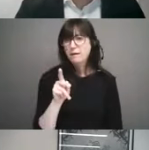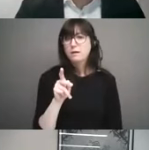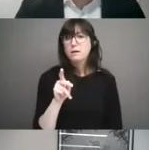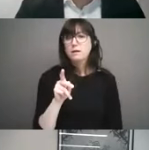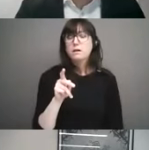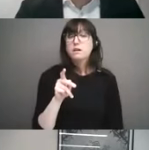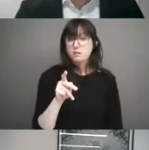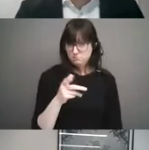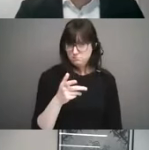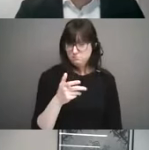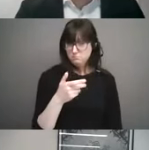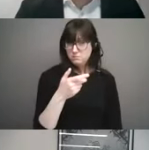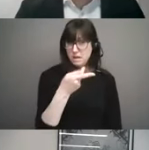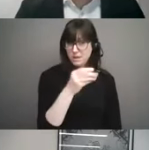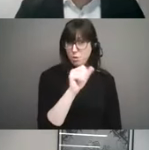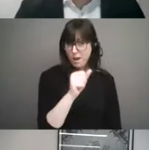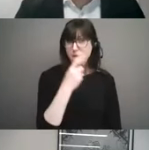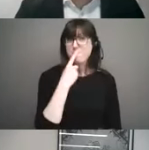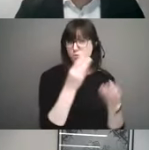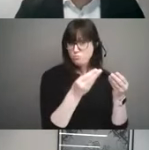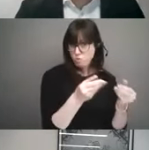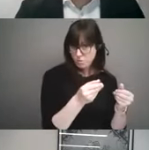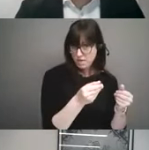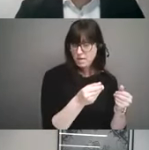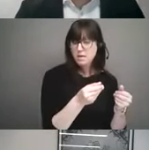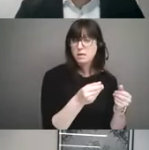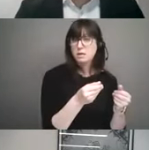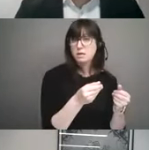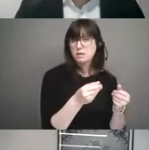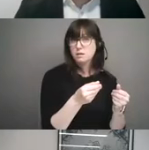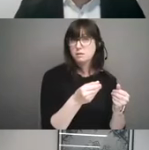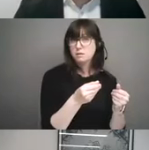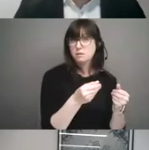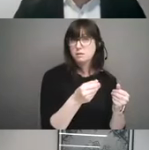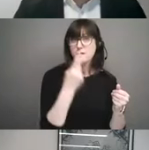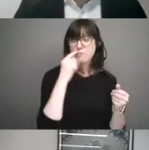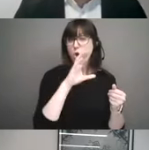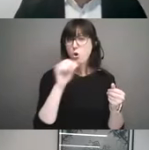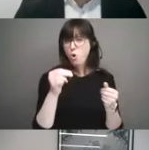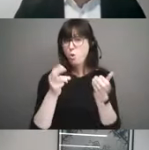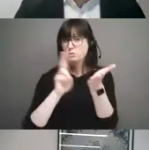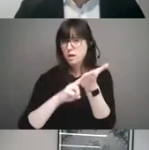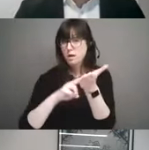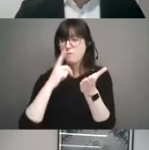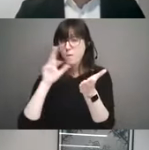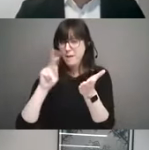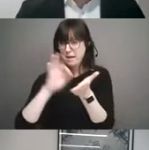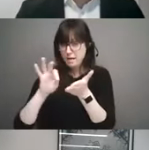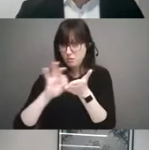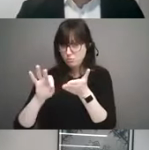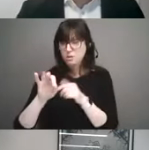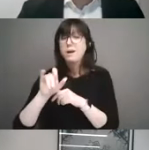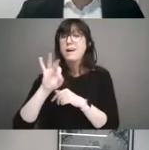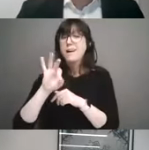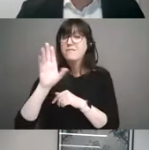one need a power of attorney for property to be a signature on a bank account? And when the bank requires a